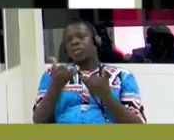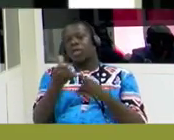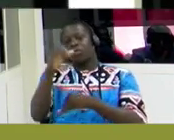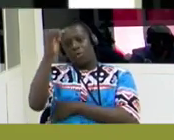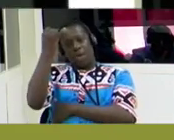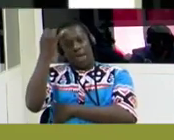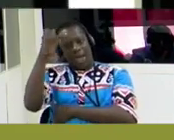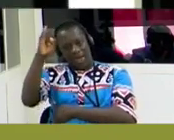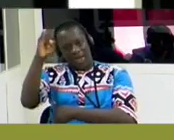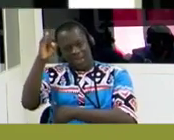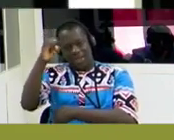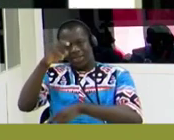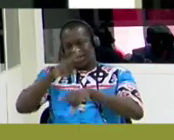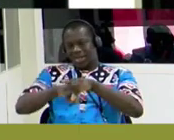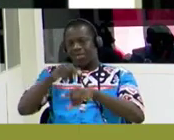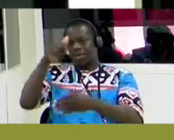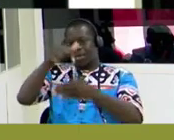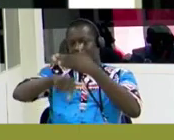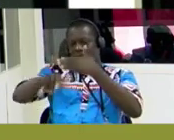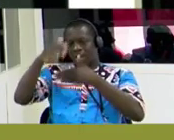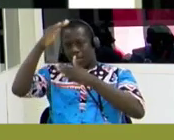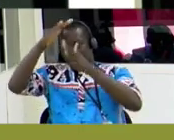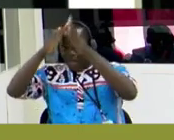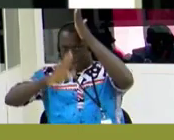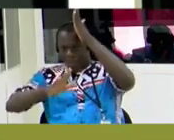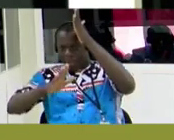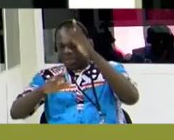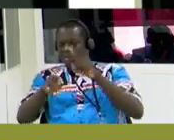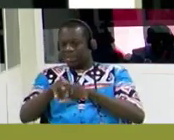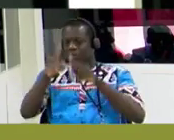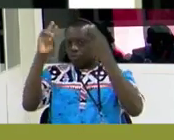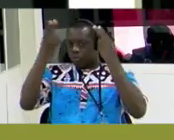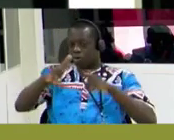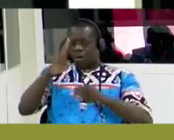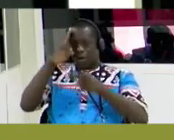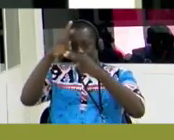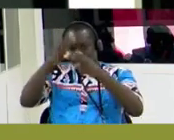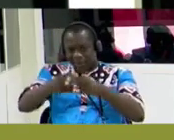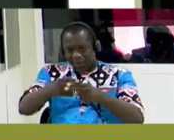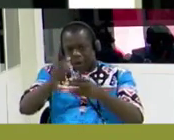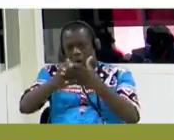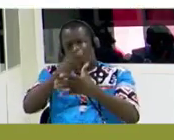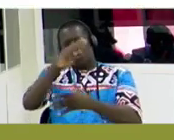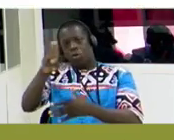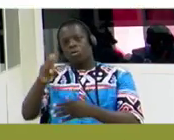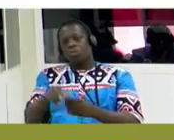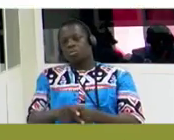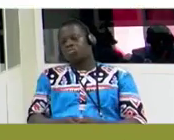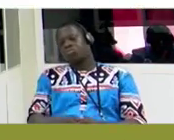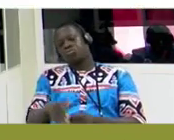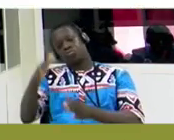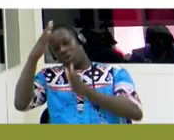the time in the army, was the law respected or was it not respected? Actually not.